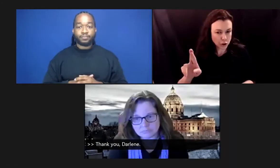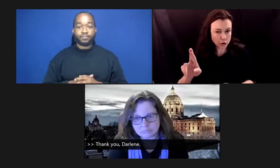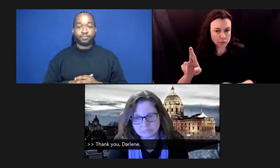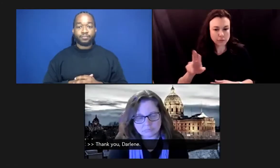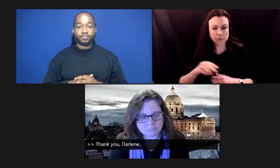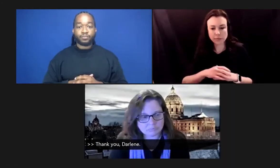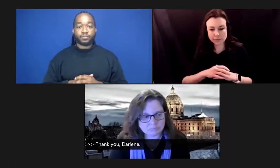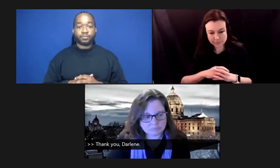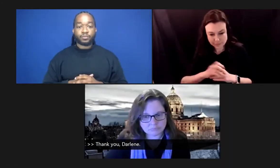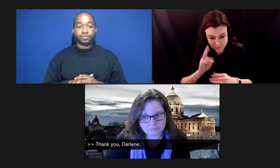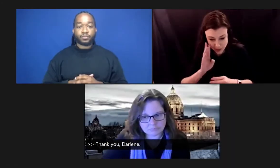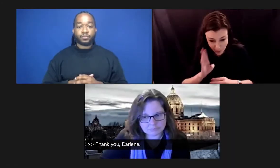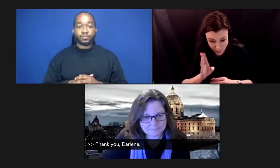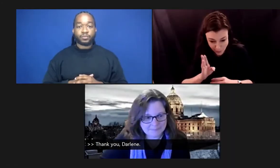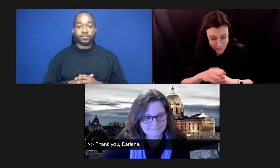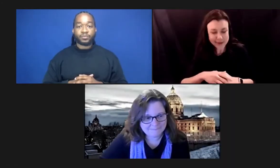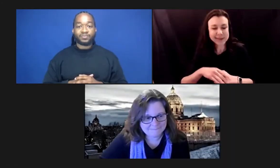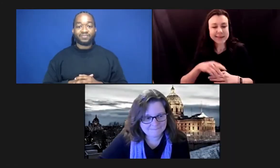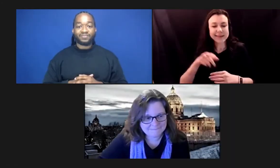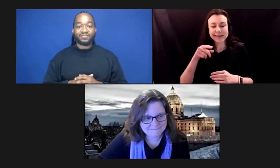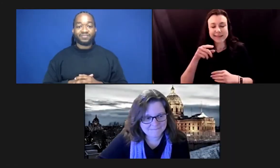Michelle Weber,